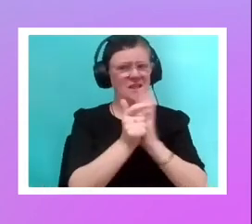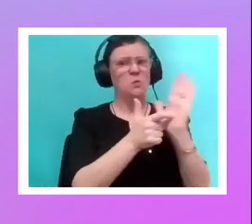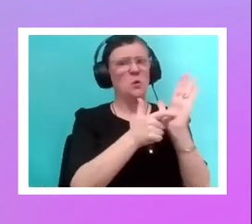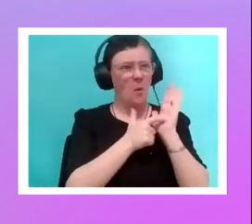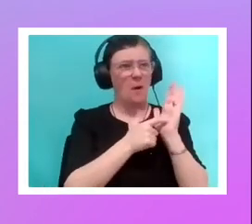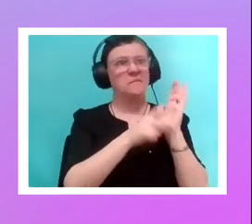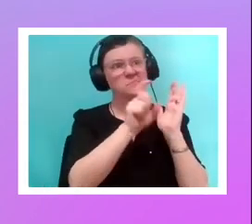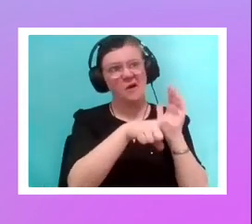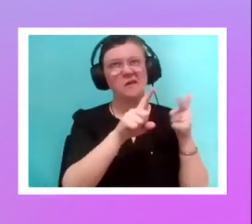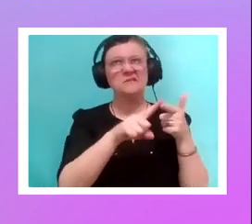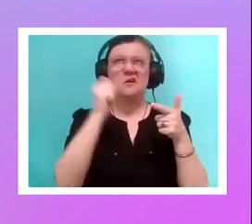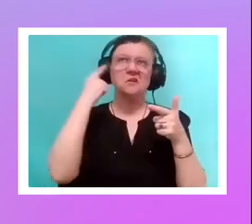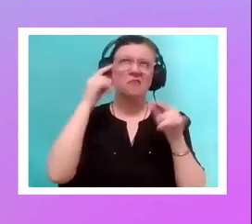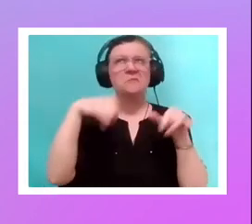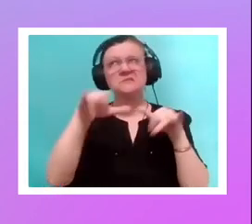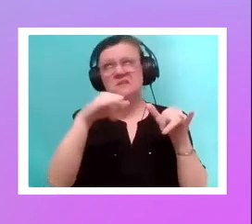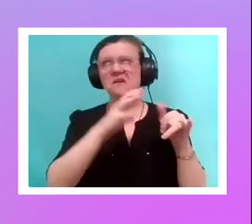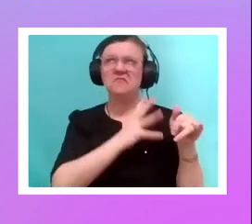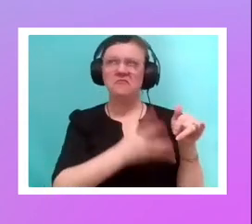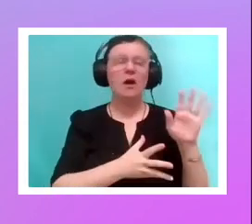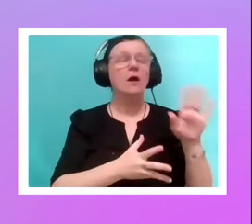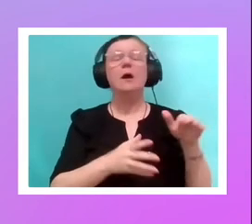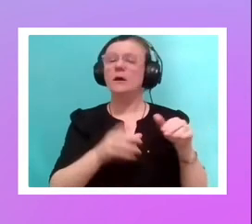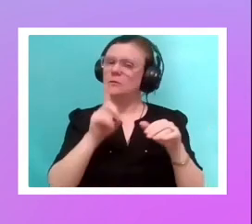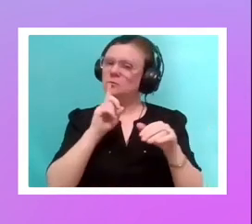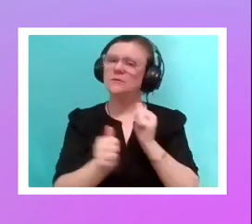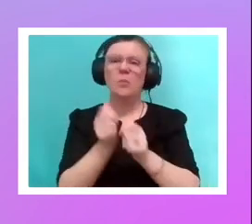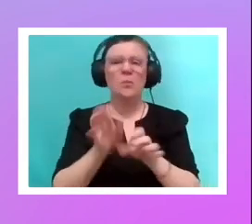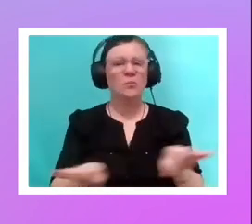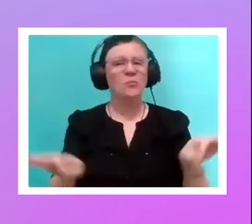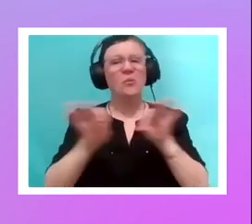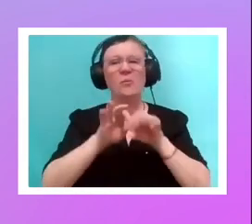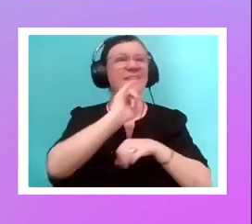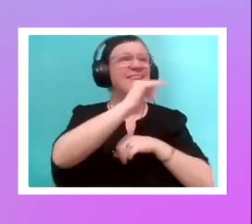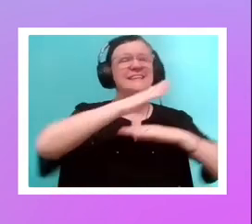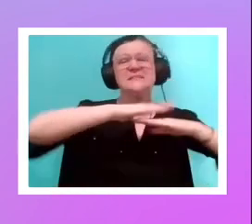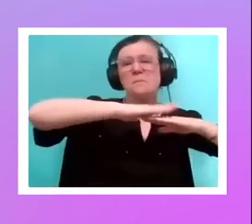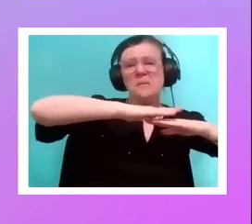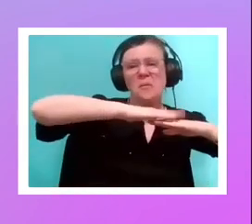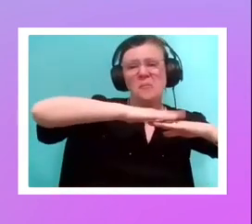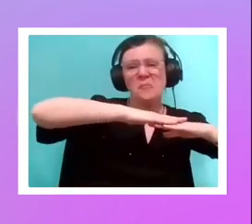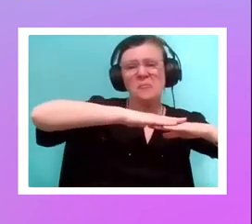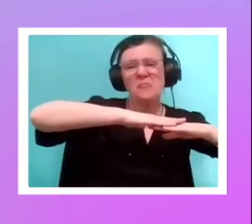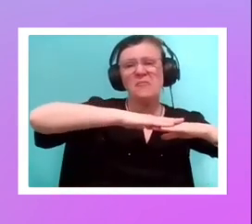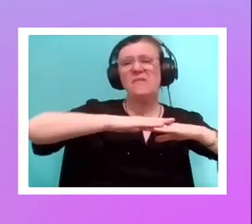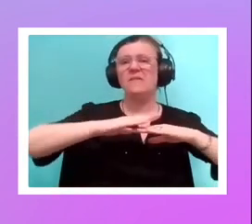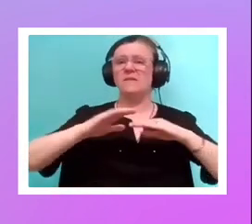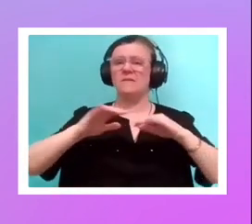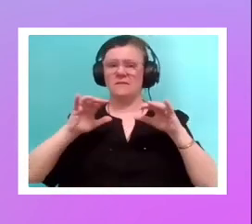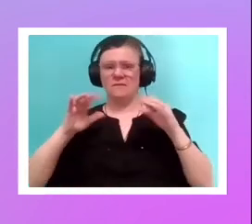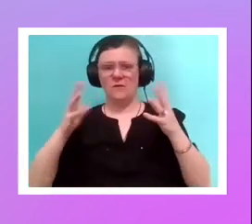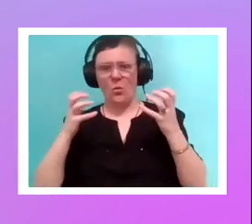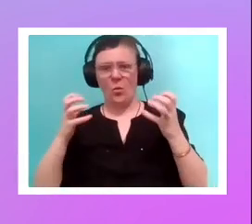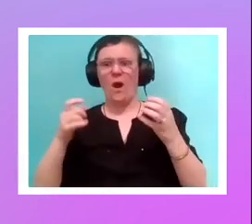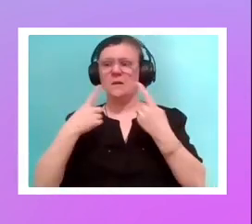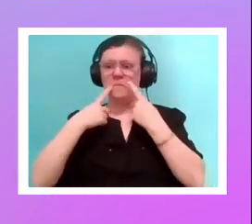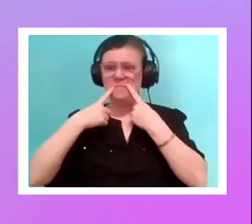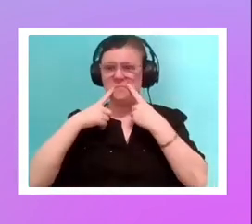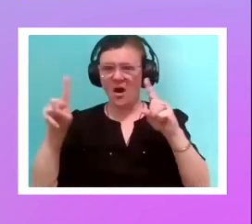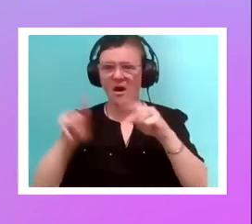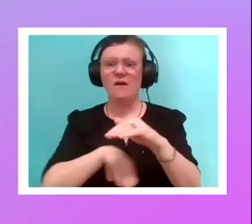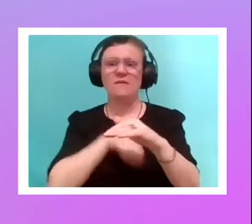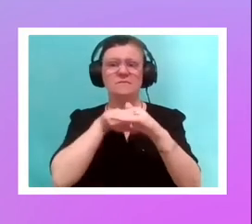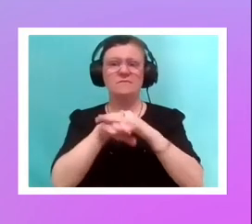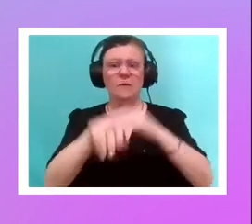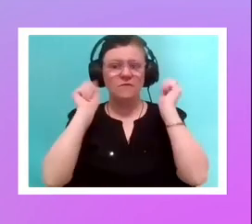government standards. That's important, but it's just a baseline, it's just a minimum. It's about making things work and be available to